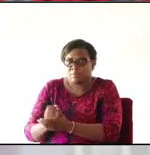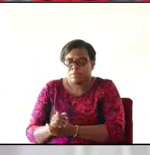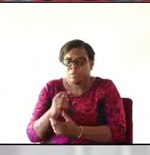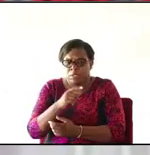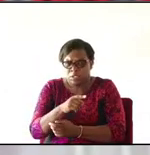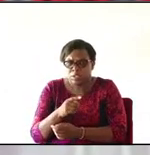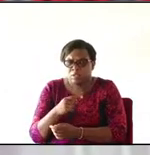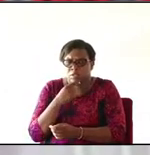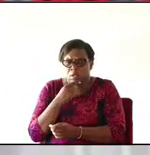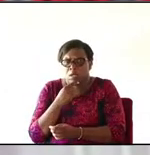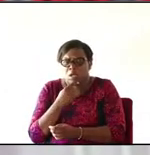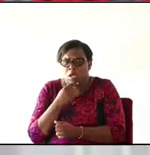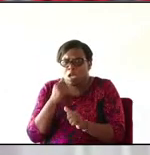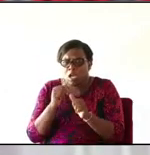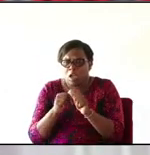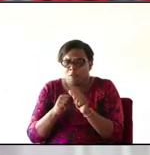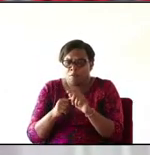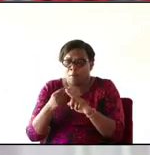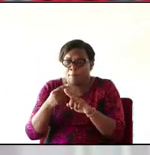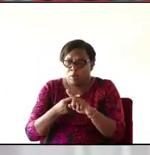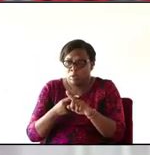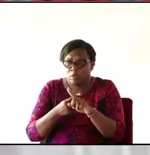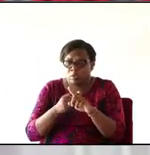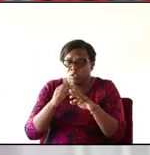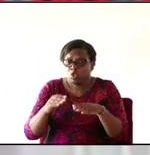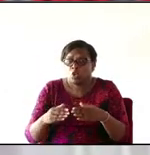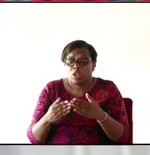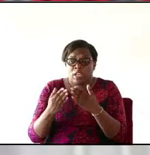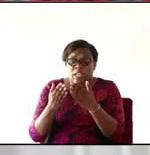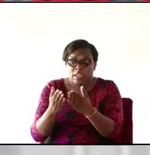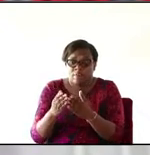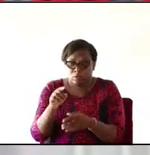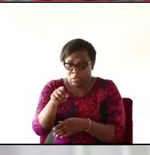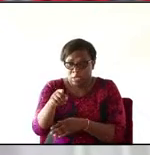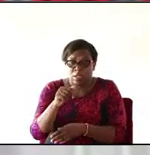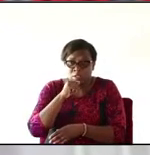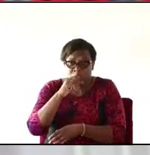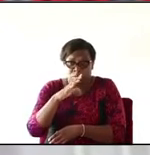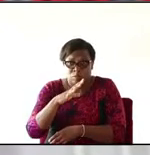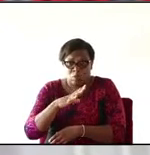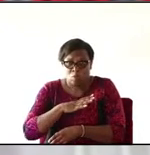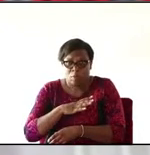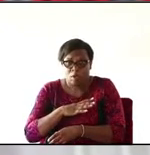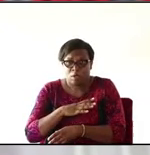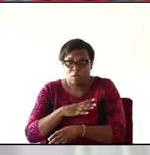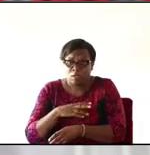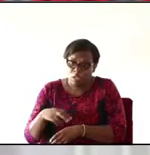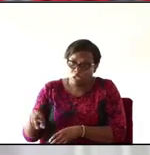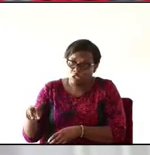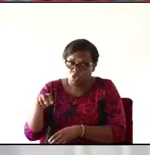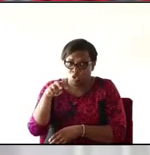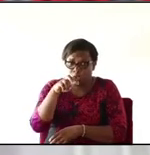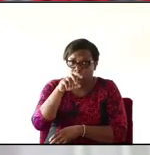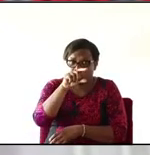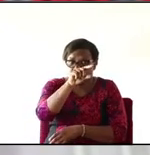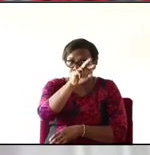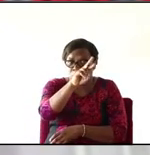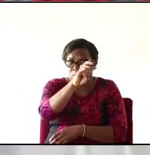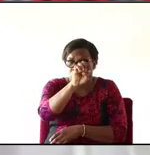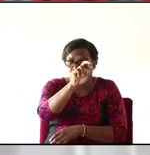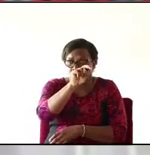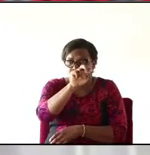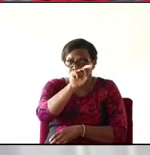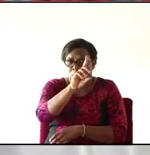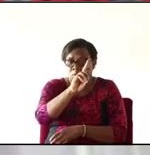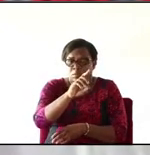month she was going to give so that this young lady could go from St. Lucia to Grenada to be trained